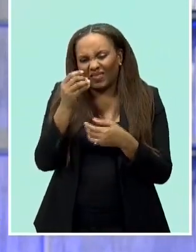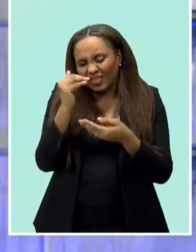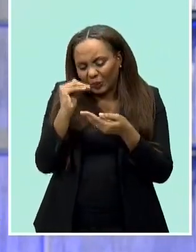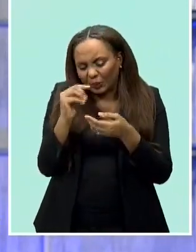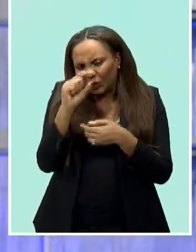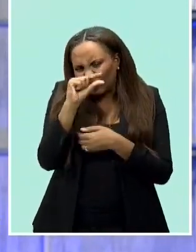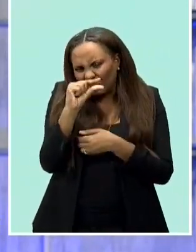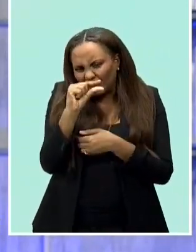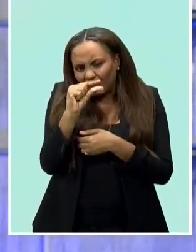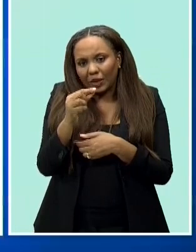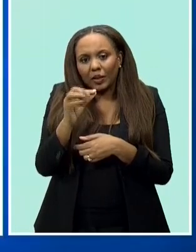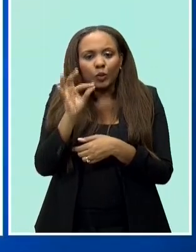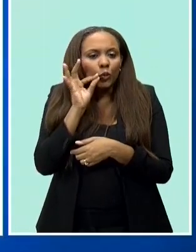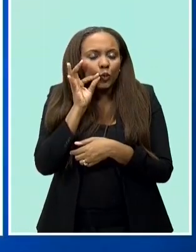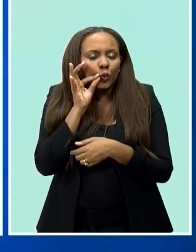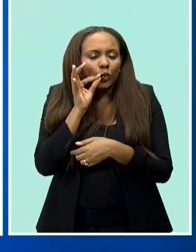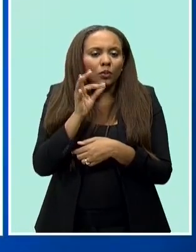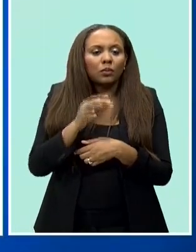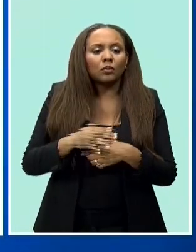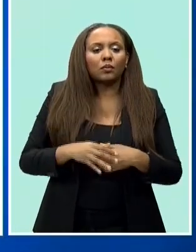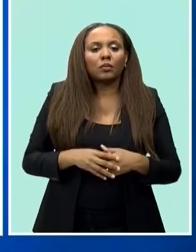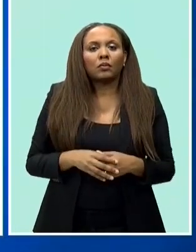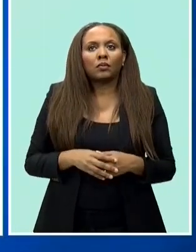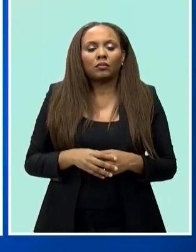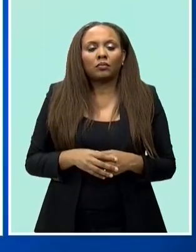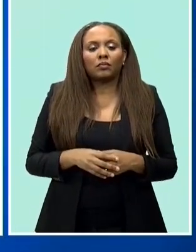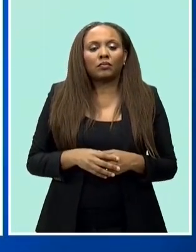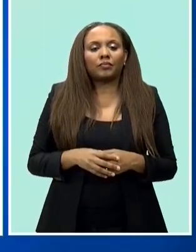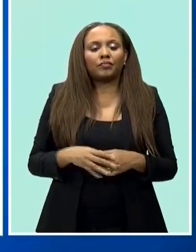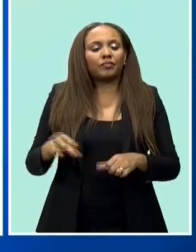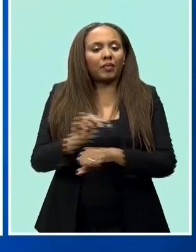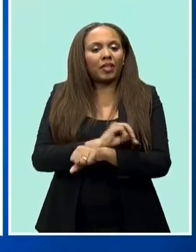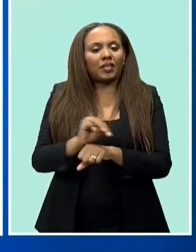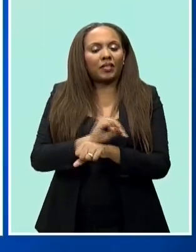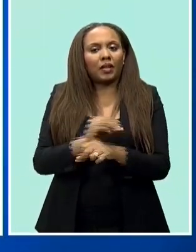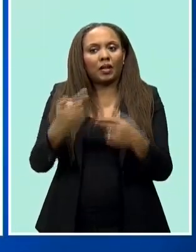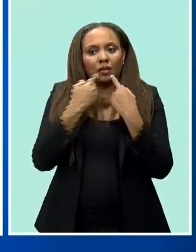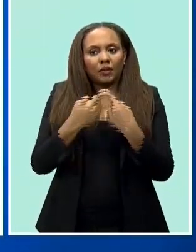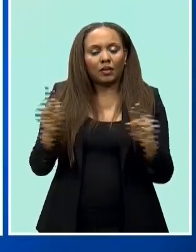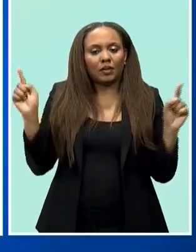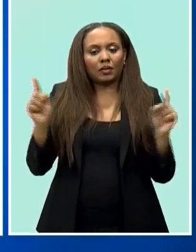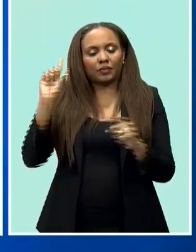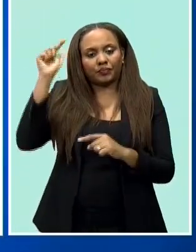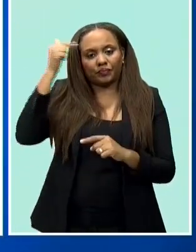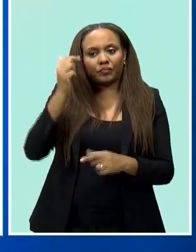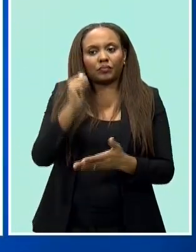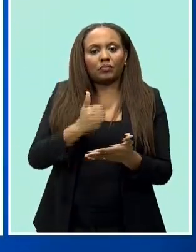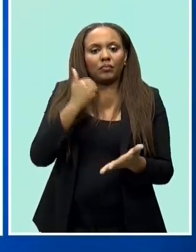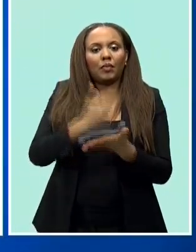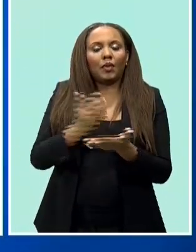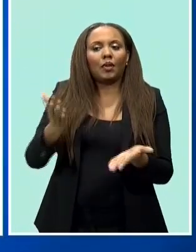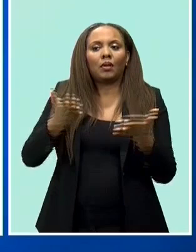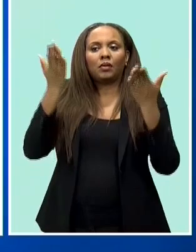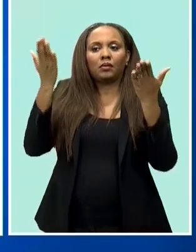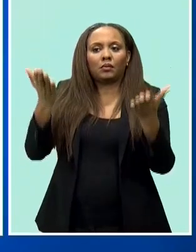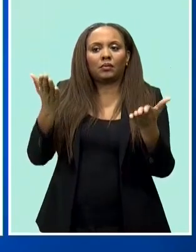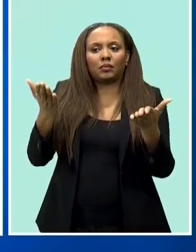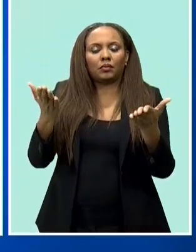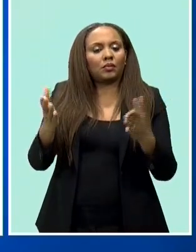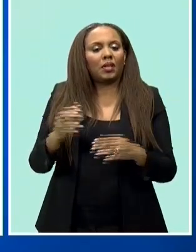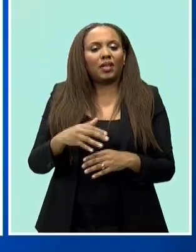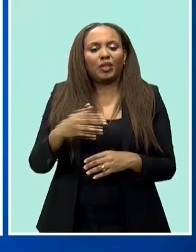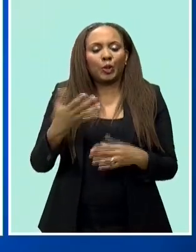reports. The Ministry of the Presidency has announced that Cabinet approved a proposal to remove